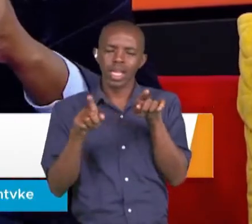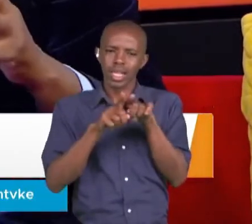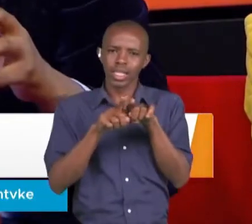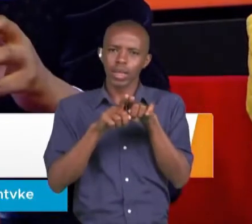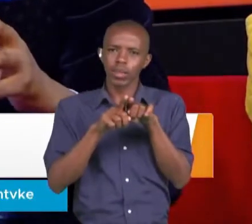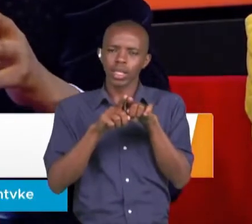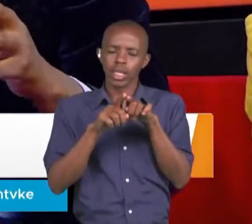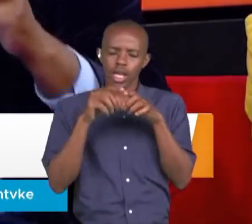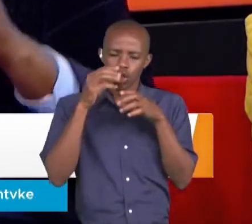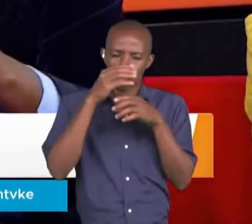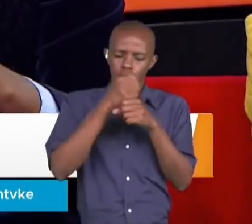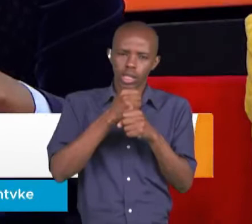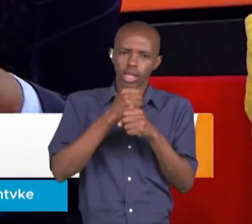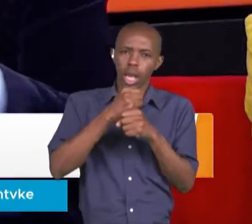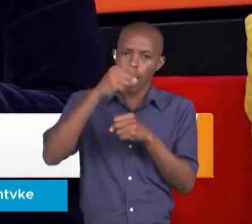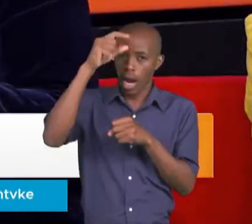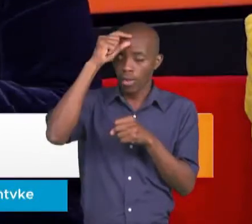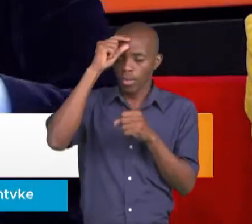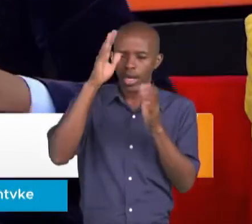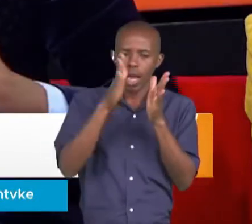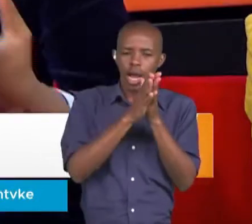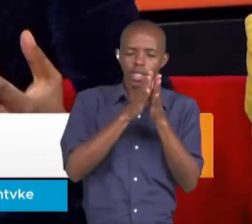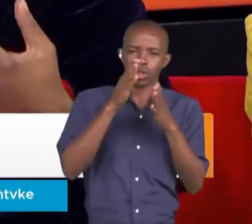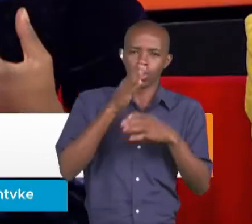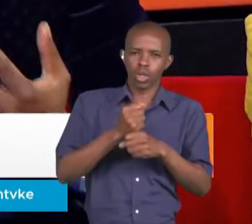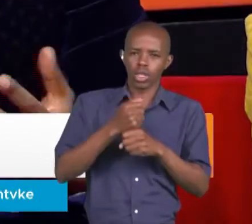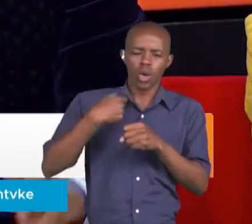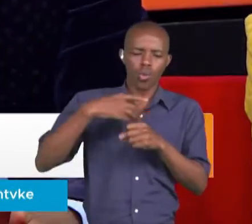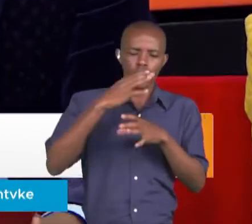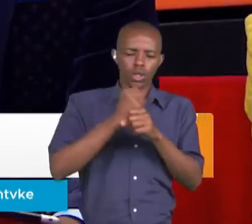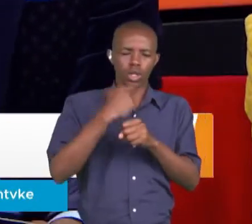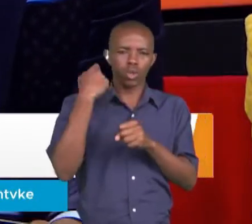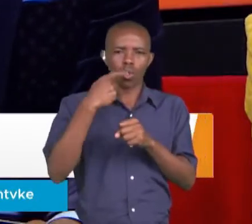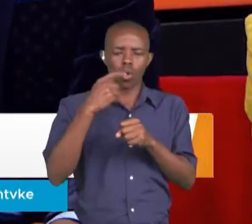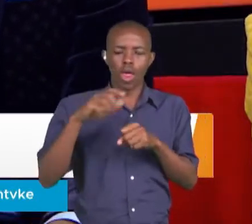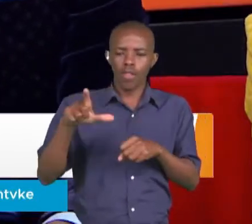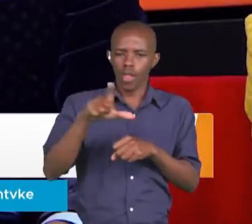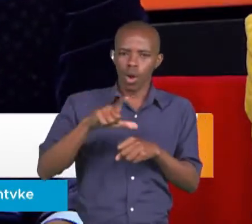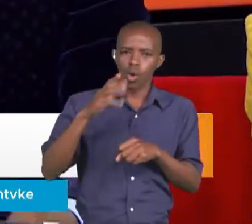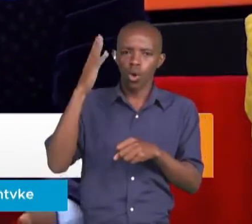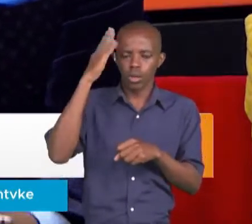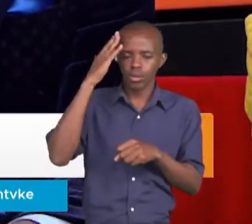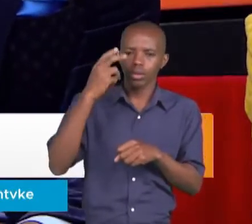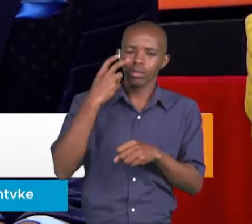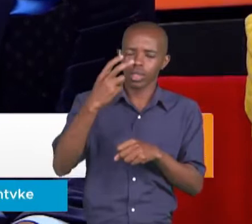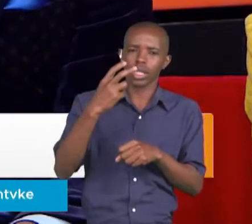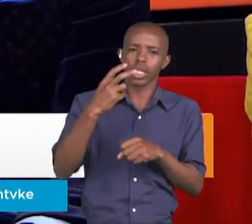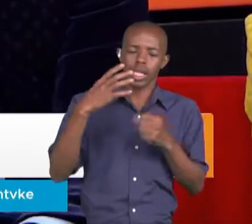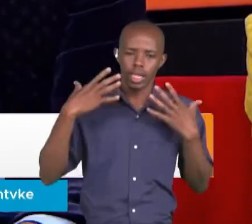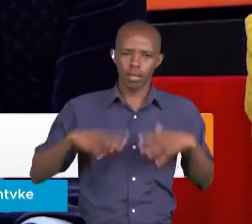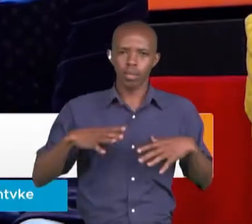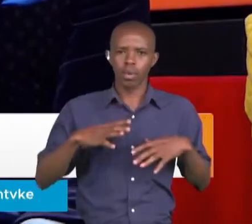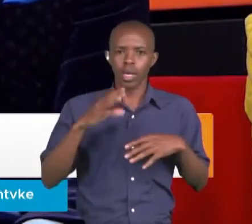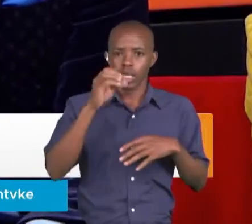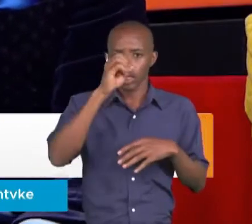of trust. Yes. Now, the government and trust. Who can we trust here? The locals have seen these guys. Surprisingly, the locals